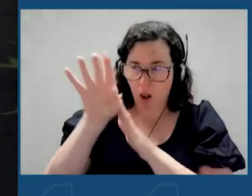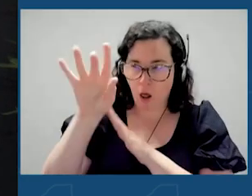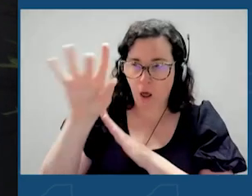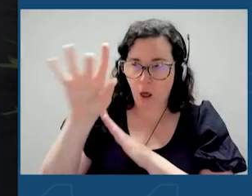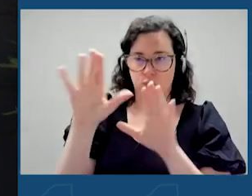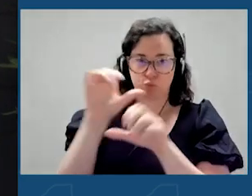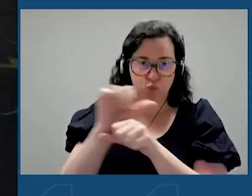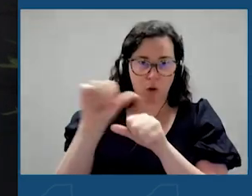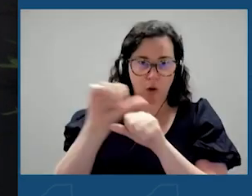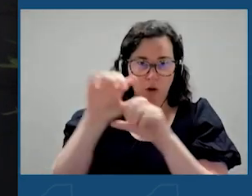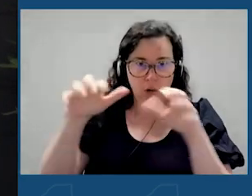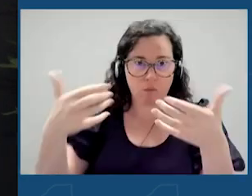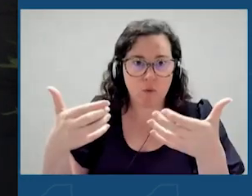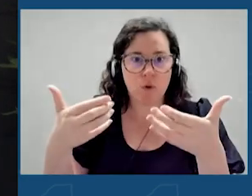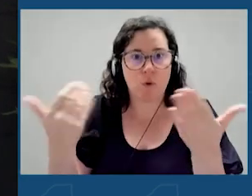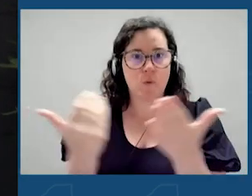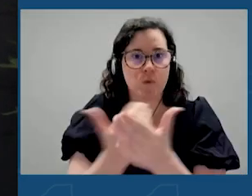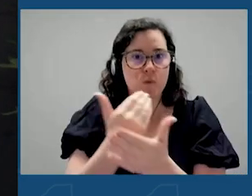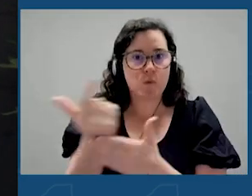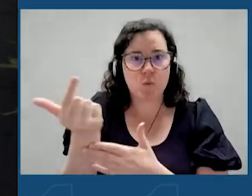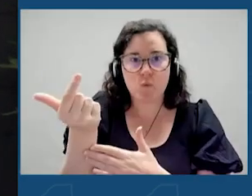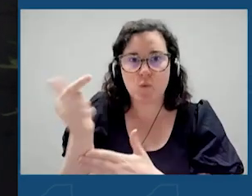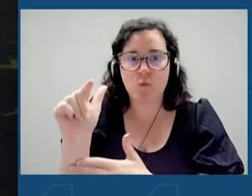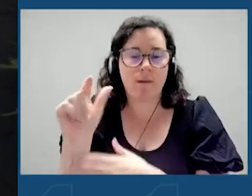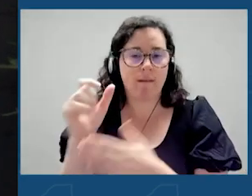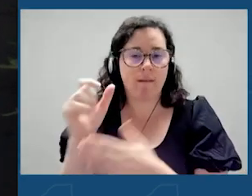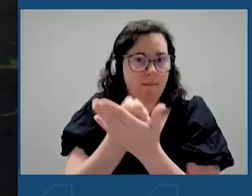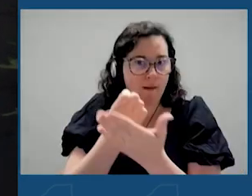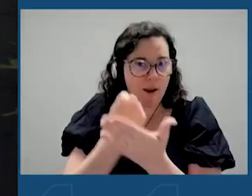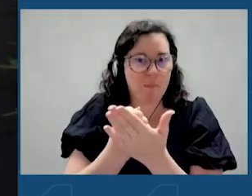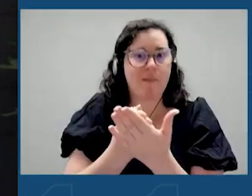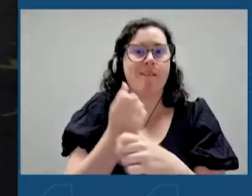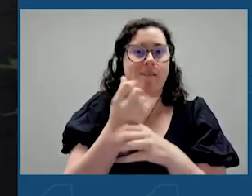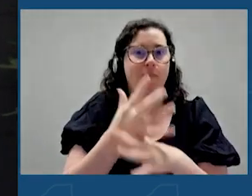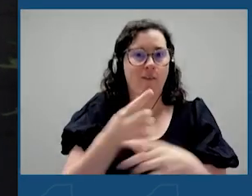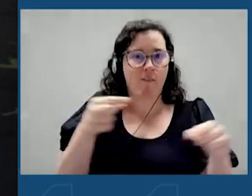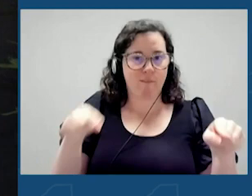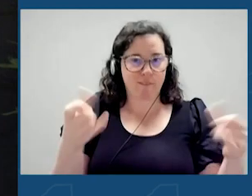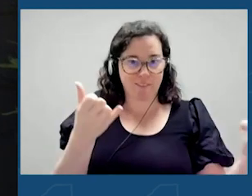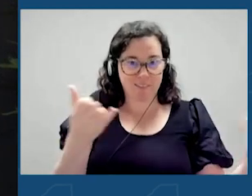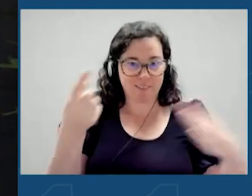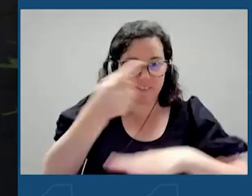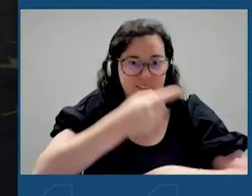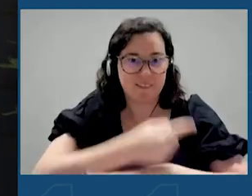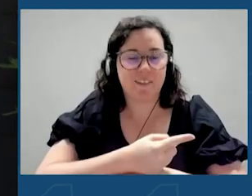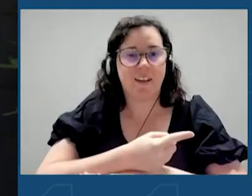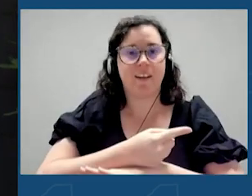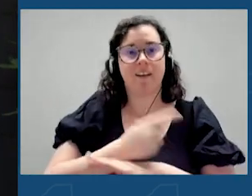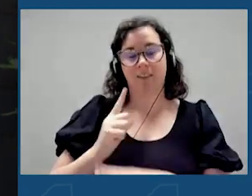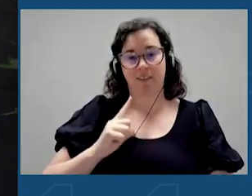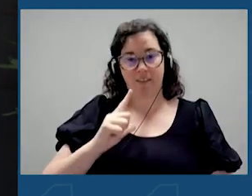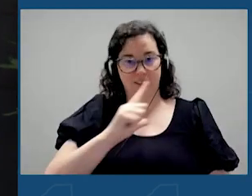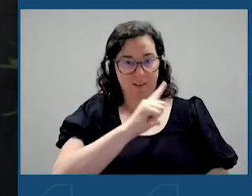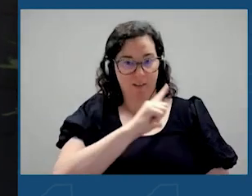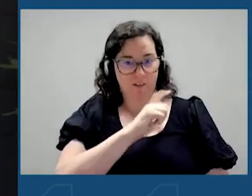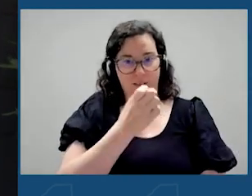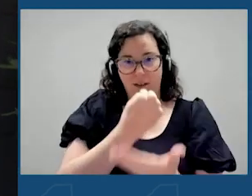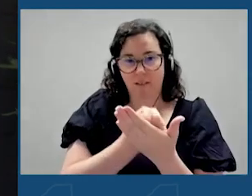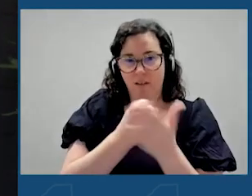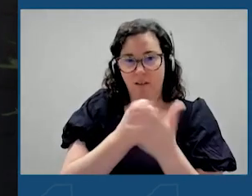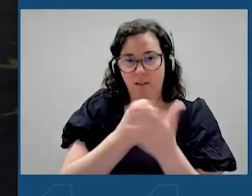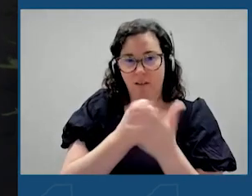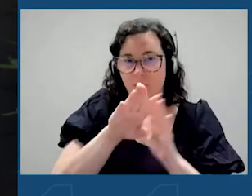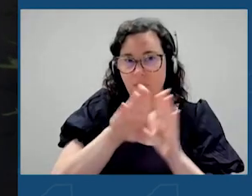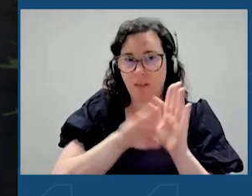to this exciting moment. The legislature and its Economic Development Committee, led by legislator Brian